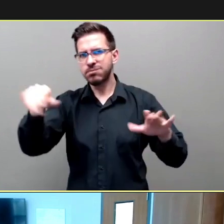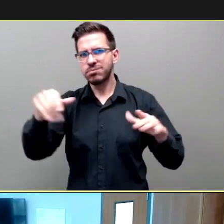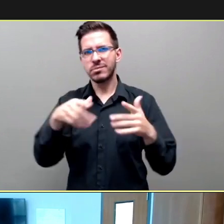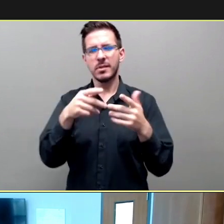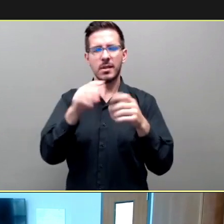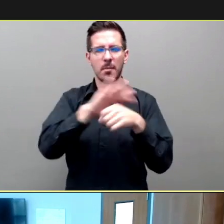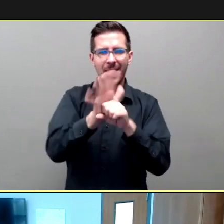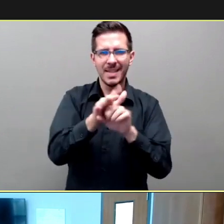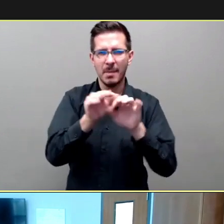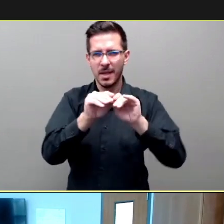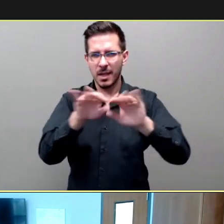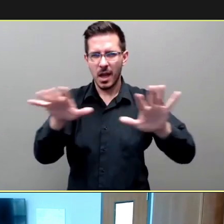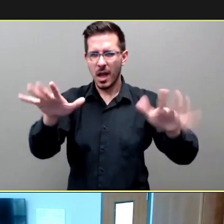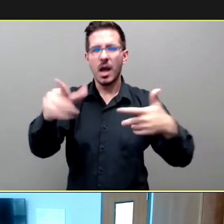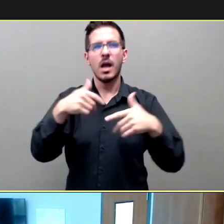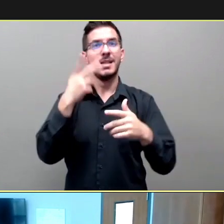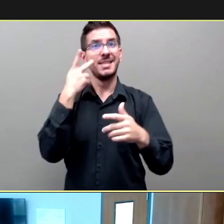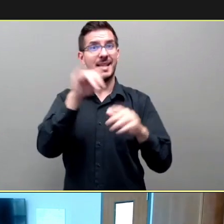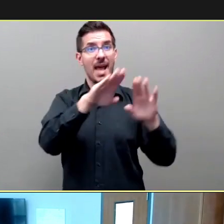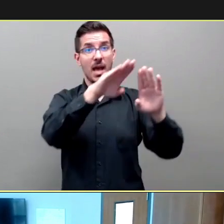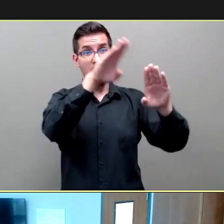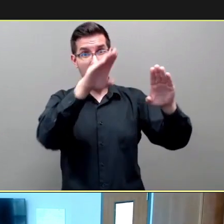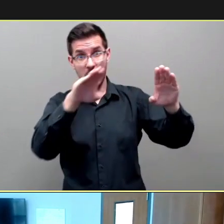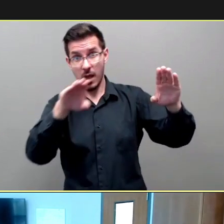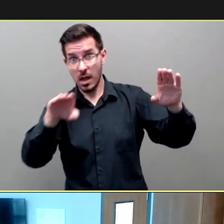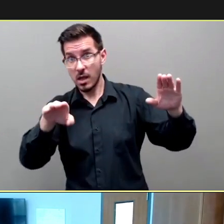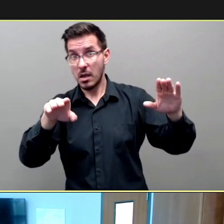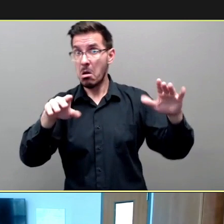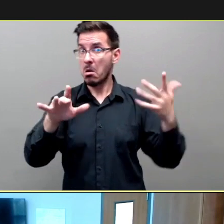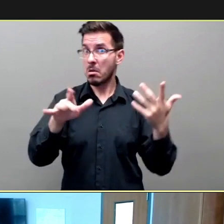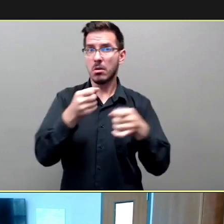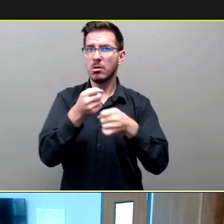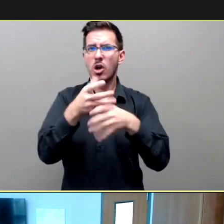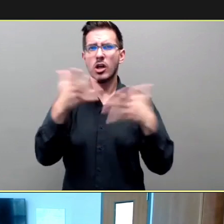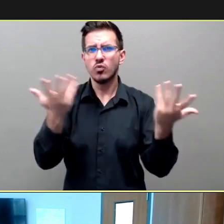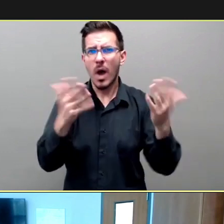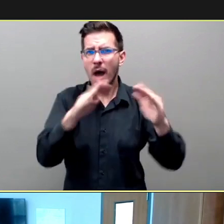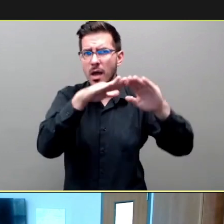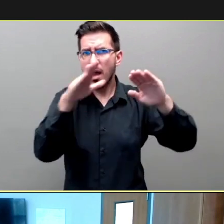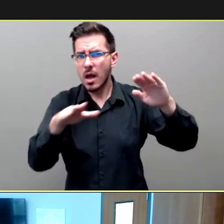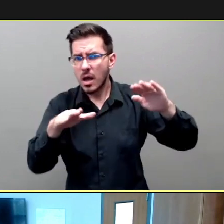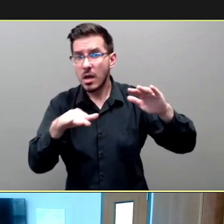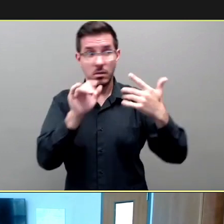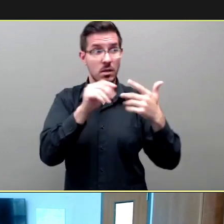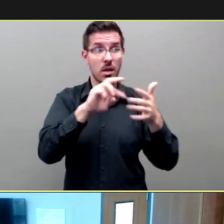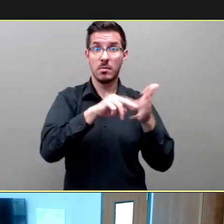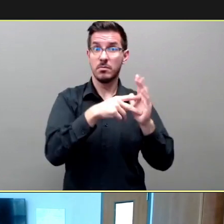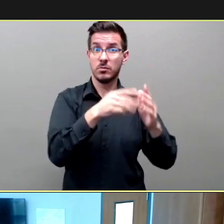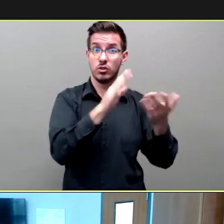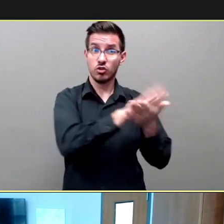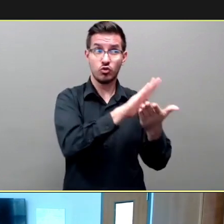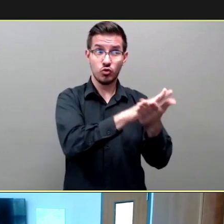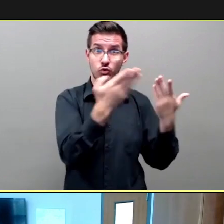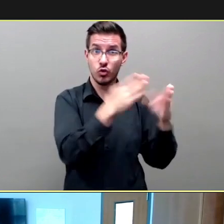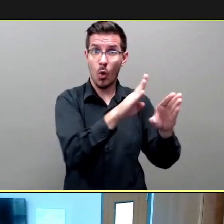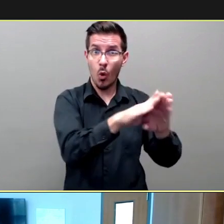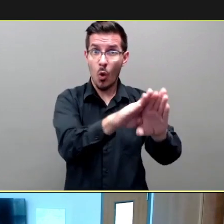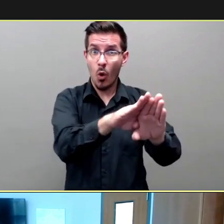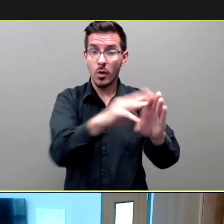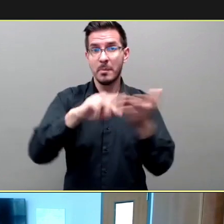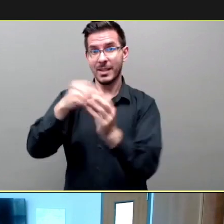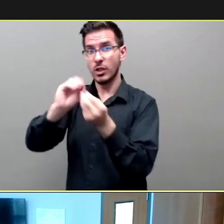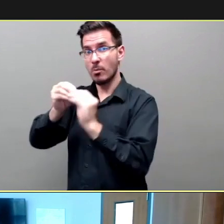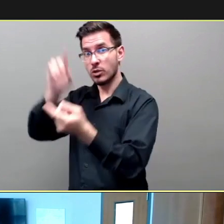down. And I'm wondering if that's attributable mainly to a period of time when schools were closed and other kinds